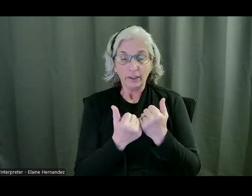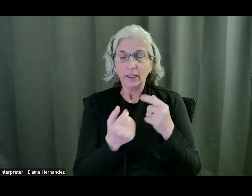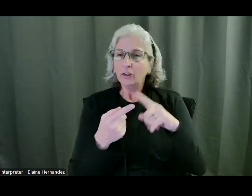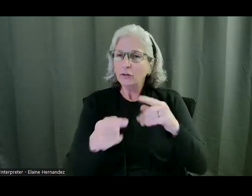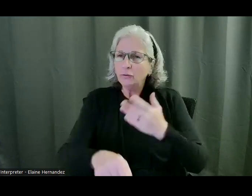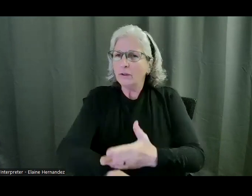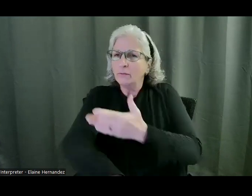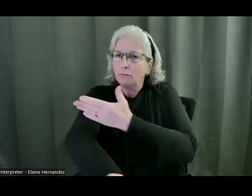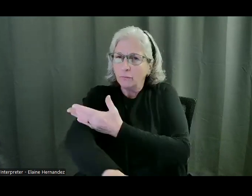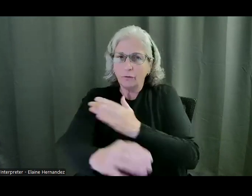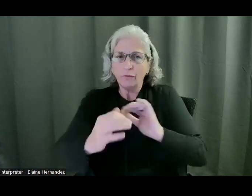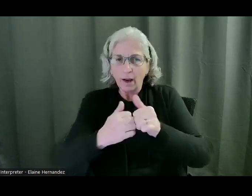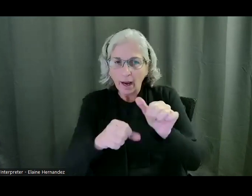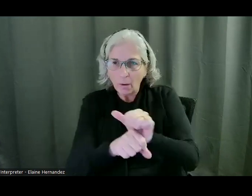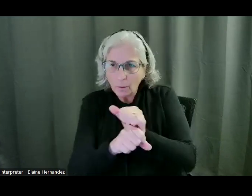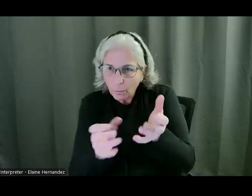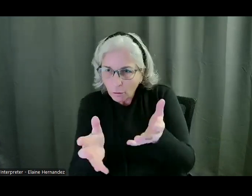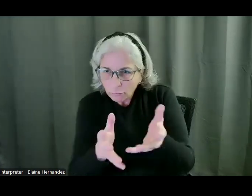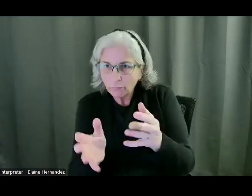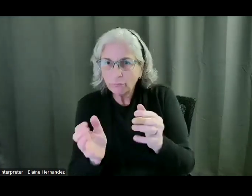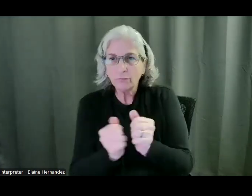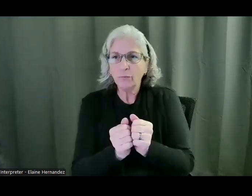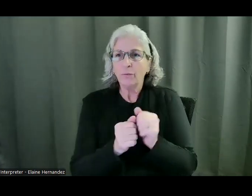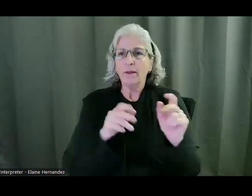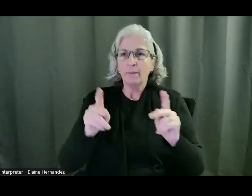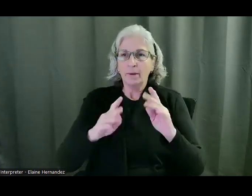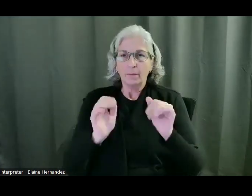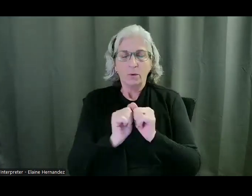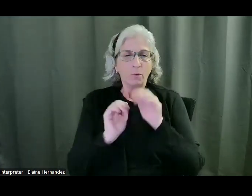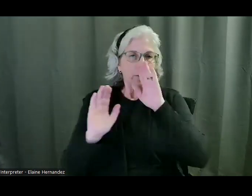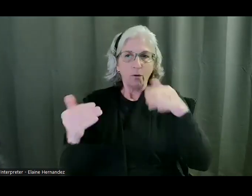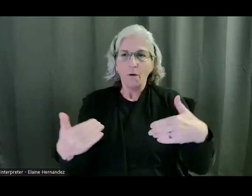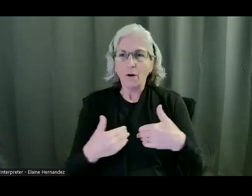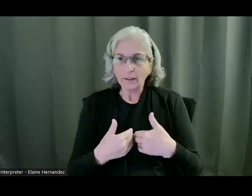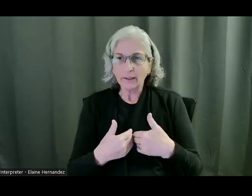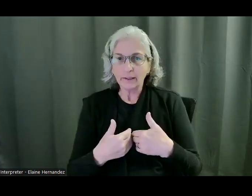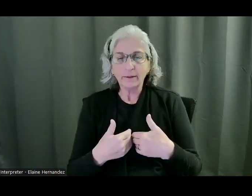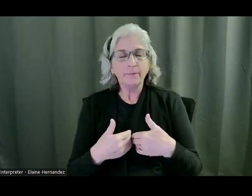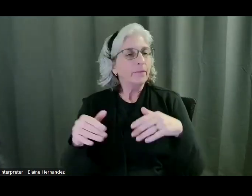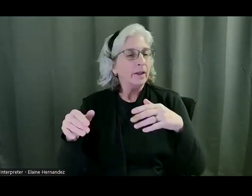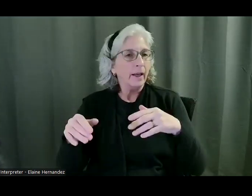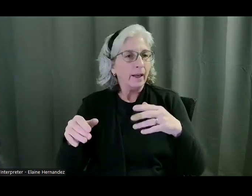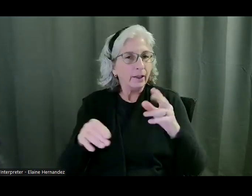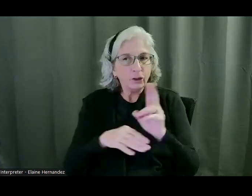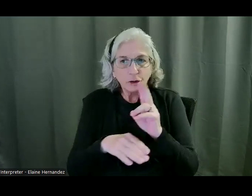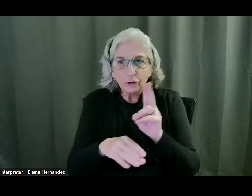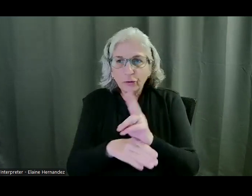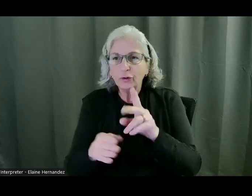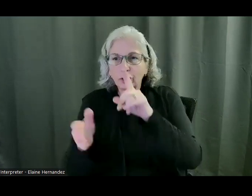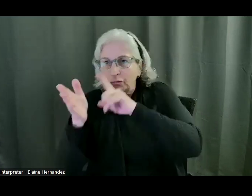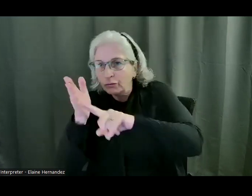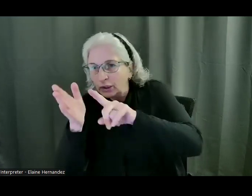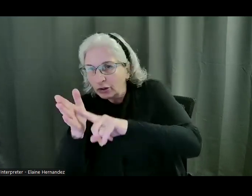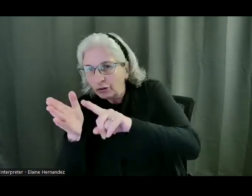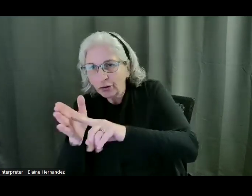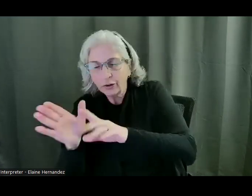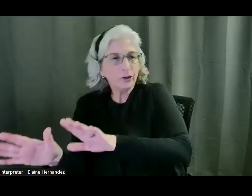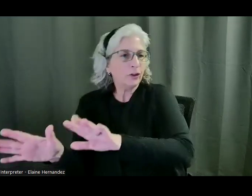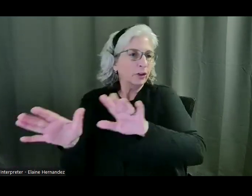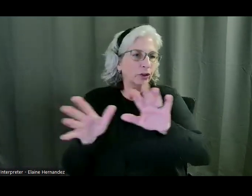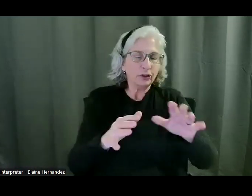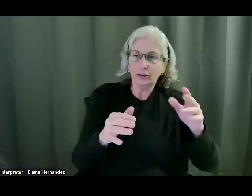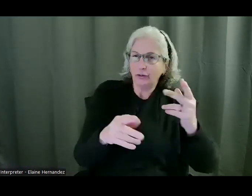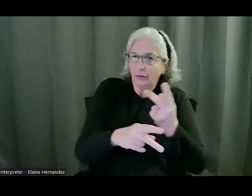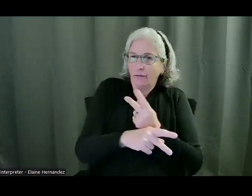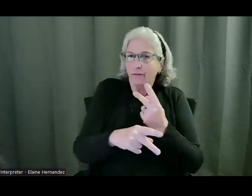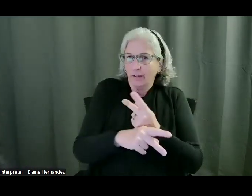we worked with that population and take some of what we were learning through research we were doing at the time and do that knowledge translation. One of the